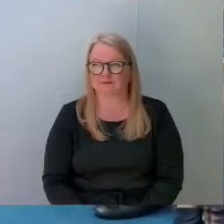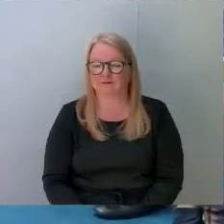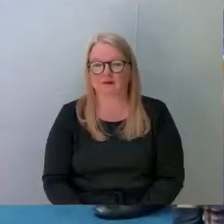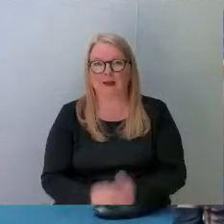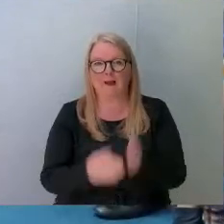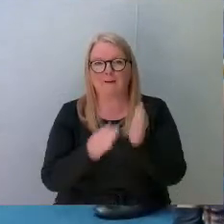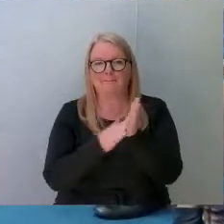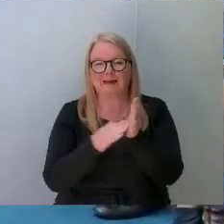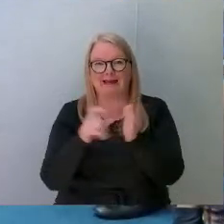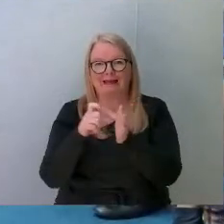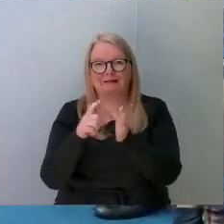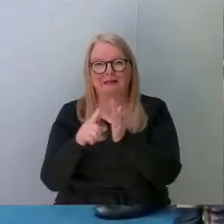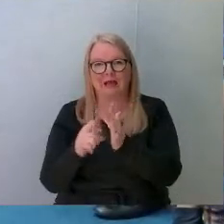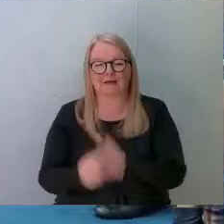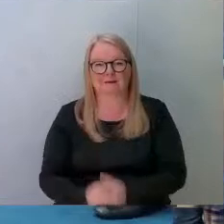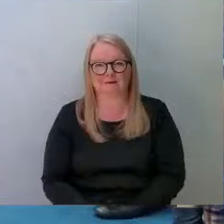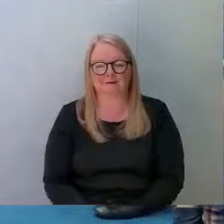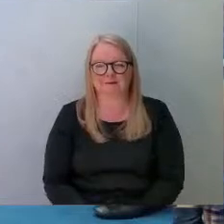Minky Dye.